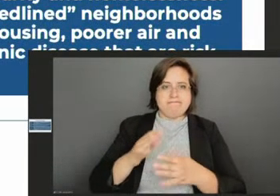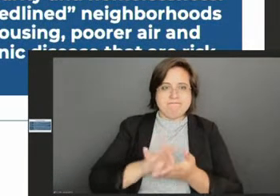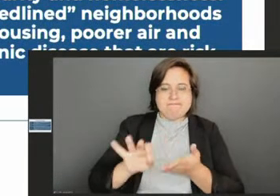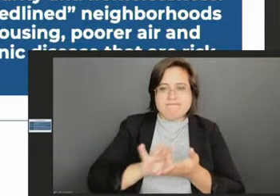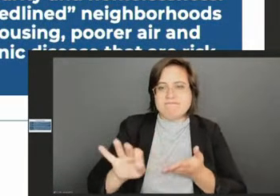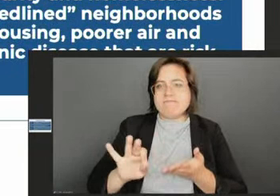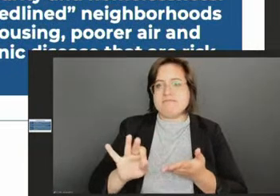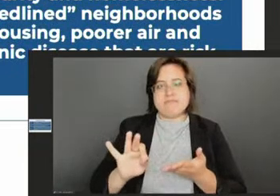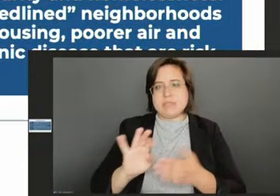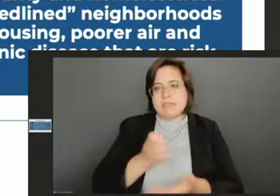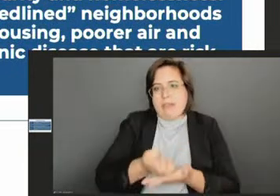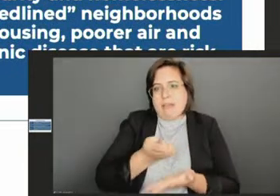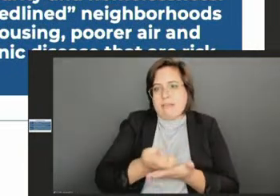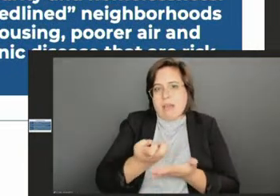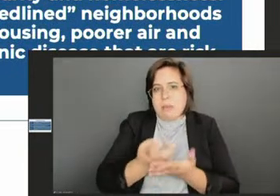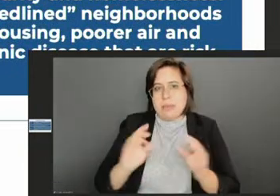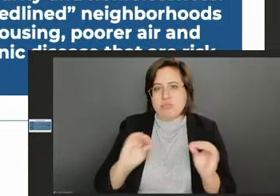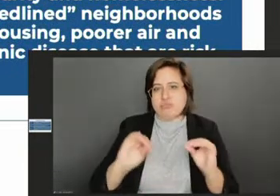the COVID